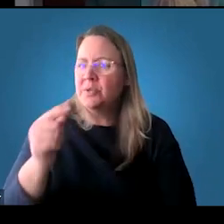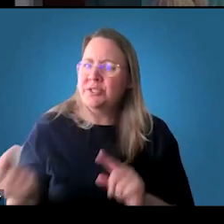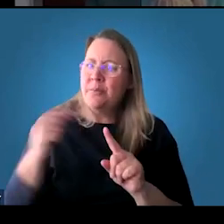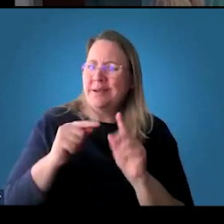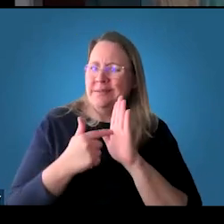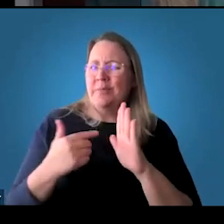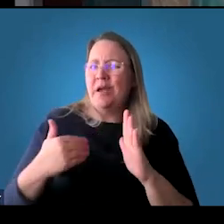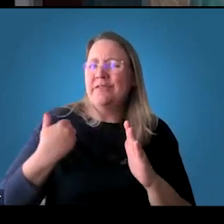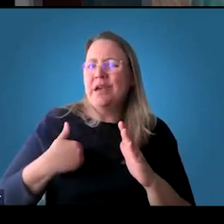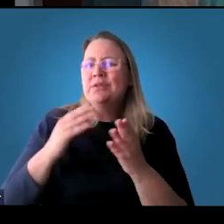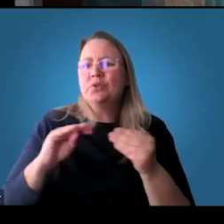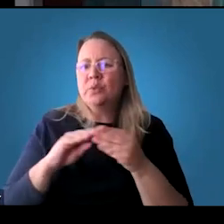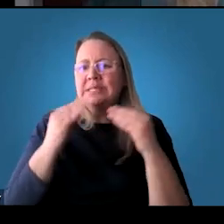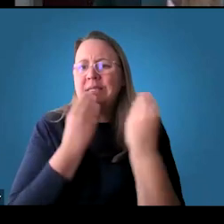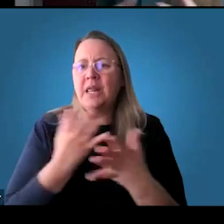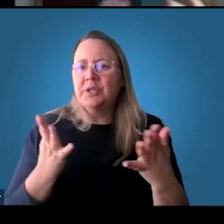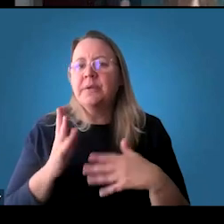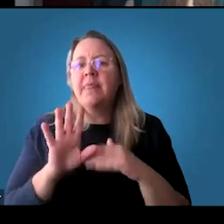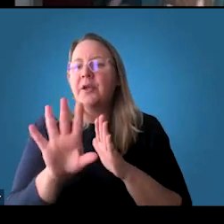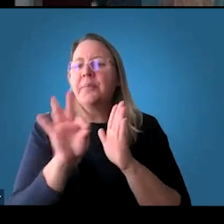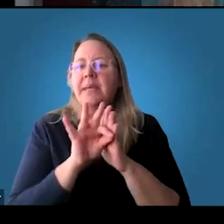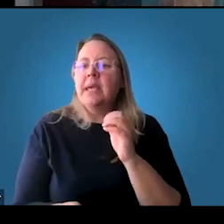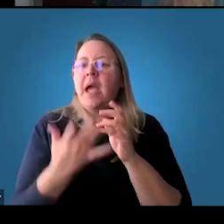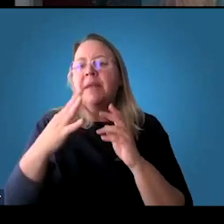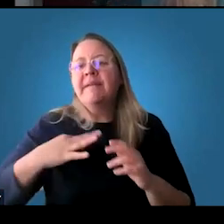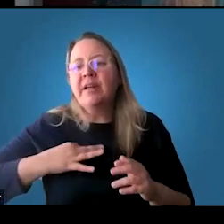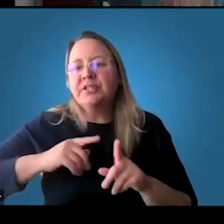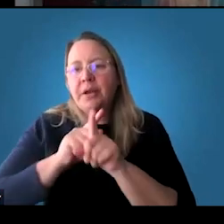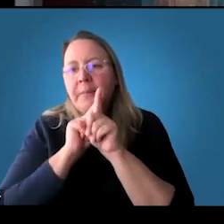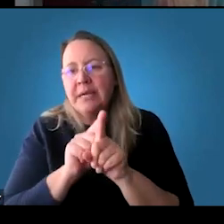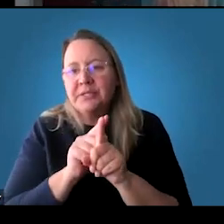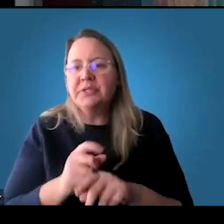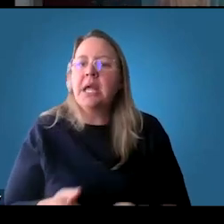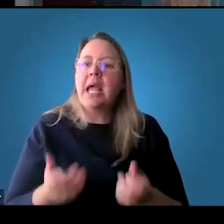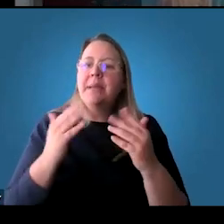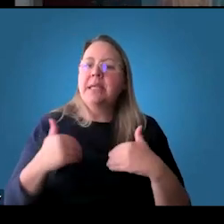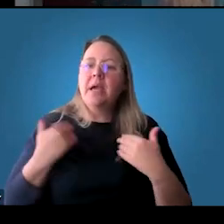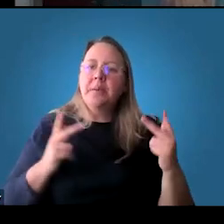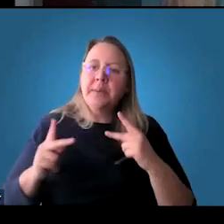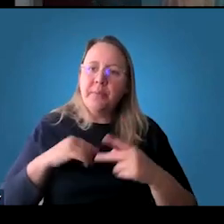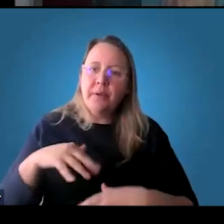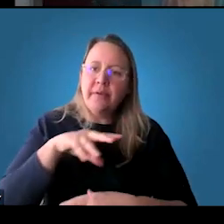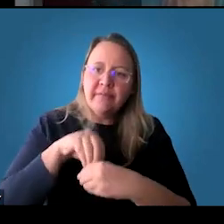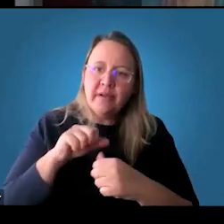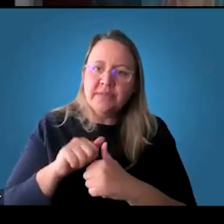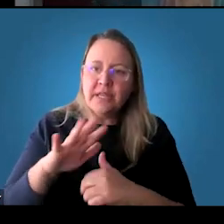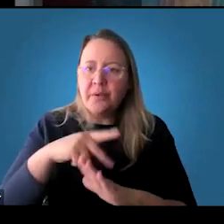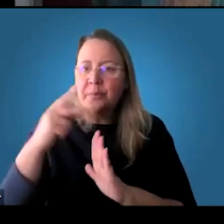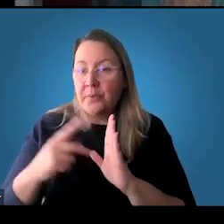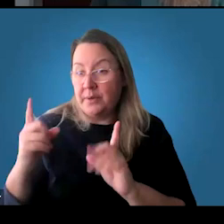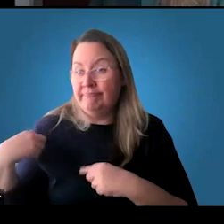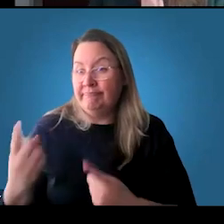moment. They're choosing to track things like the number of volunteer mentors and how many young people have participated in their